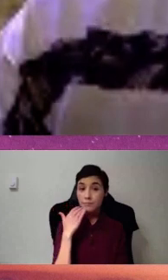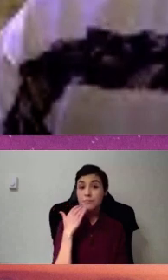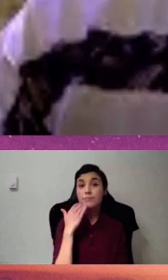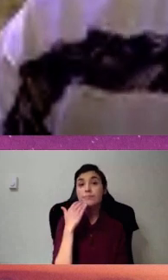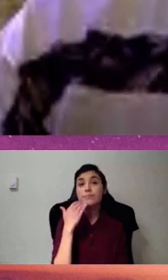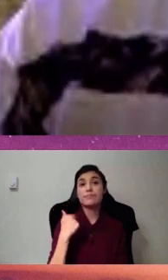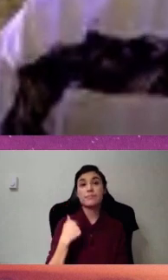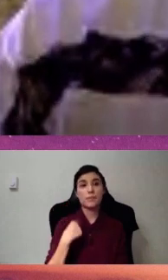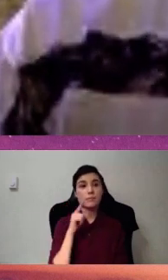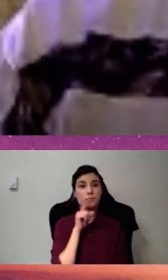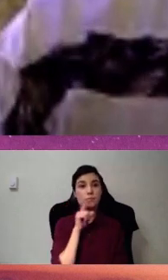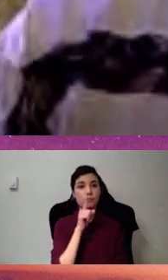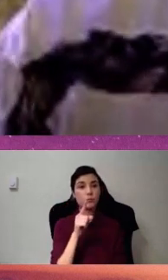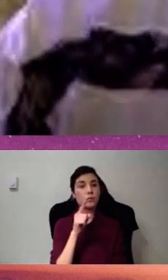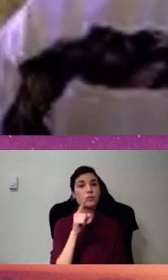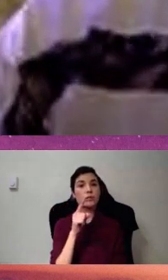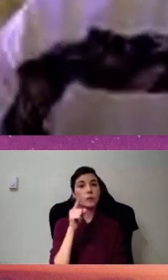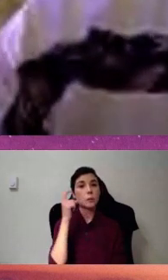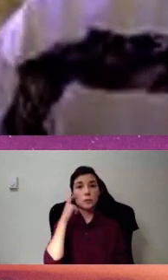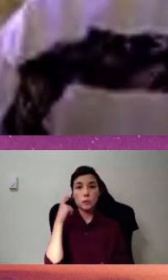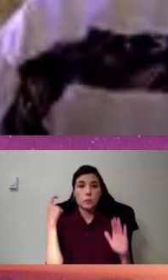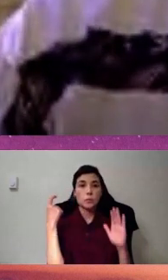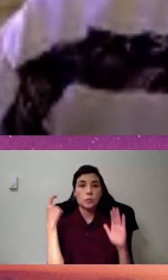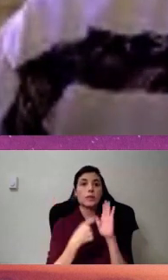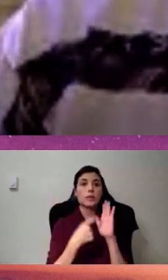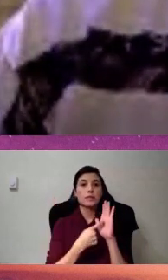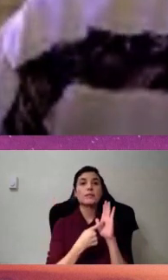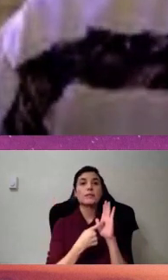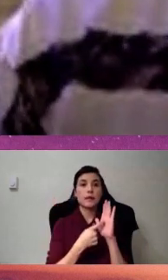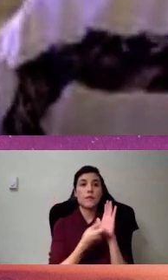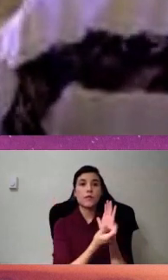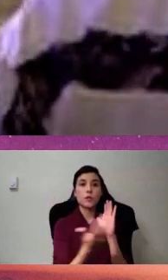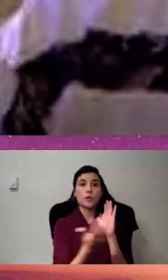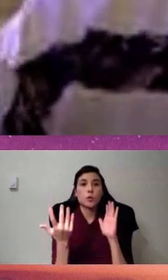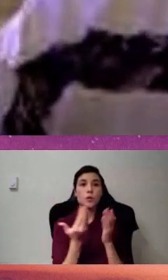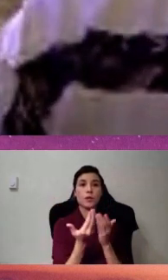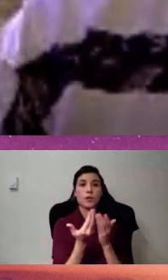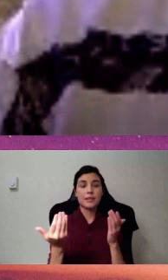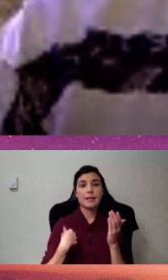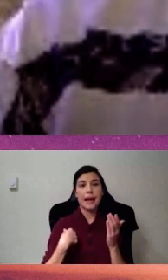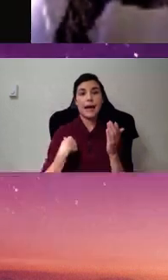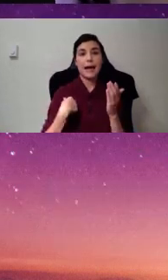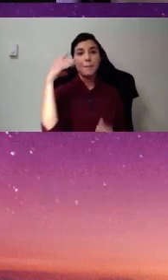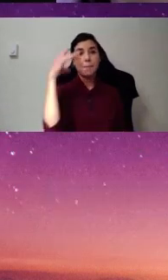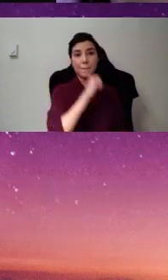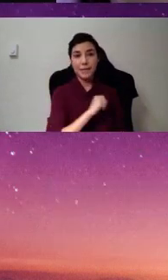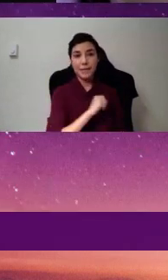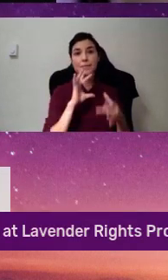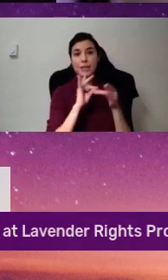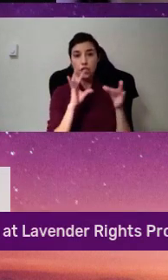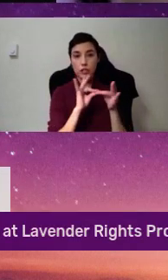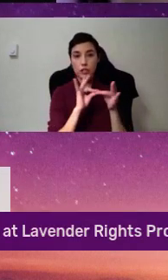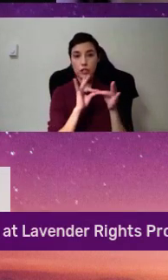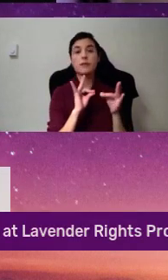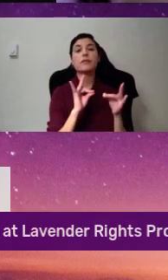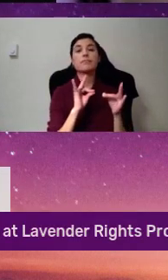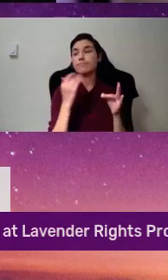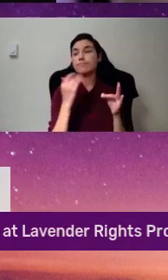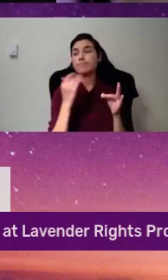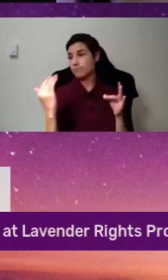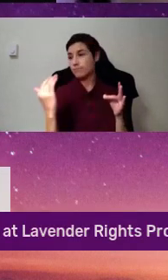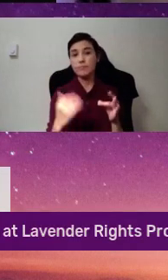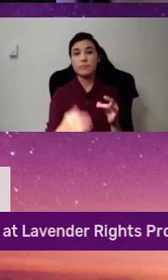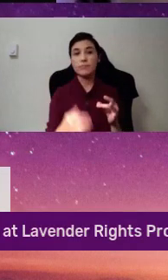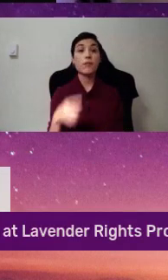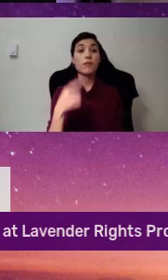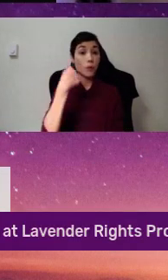some things that I missed out on saying. Thank you, Ara. So for me, like